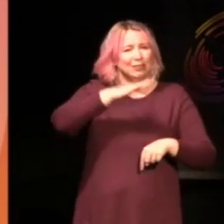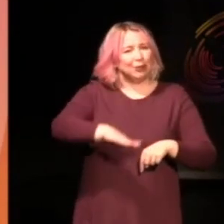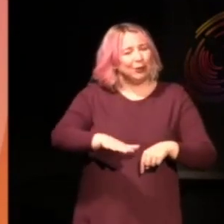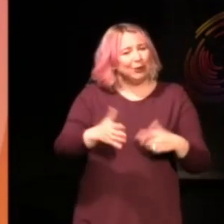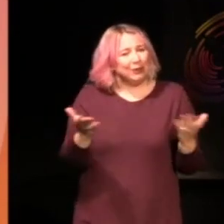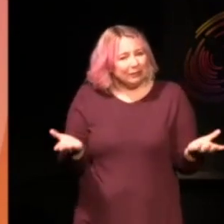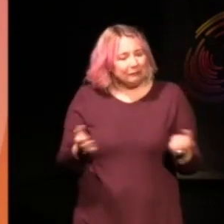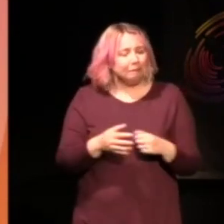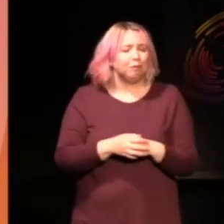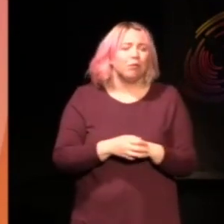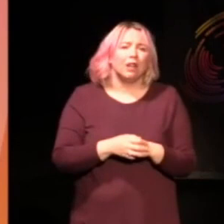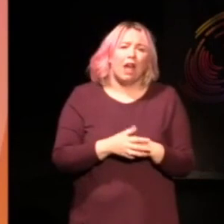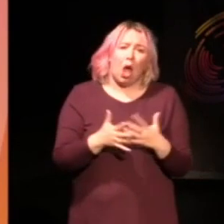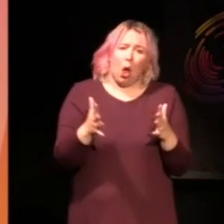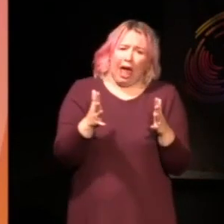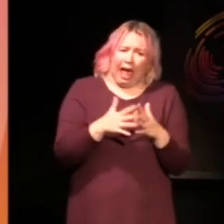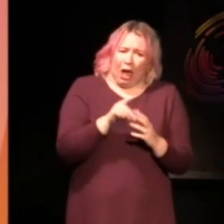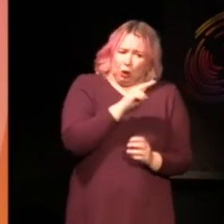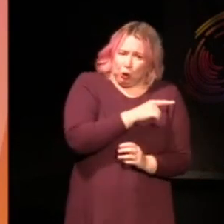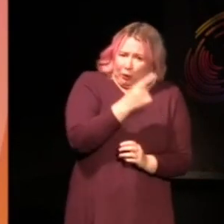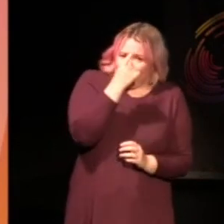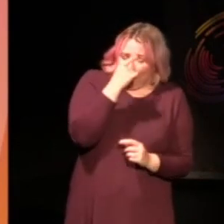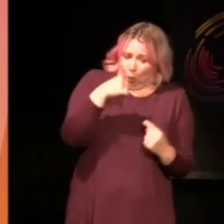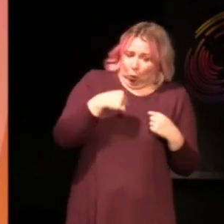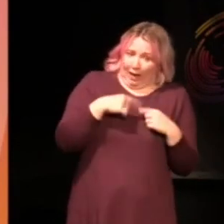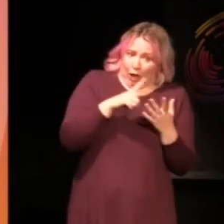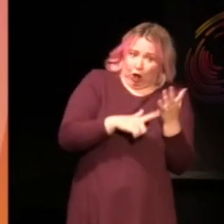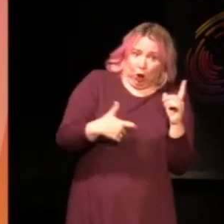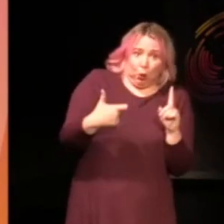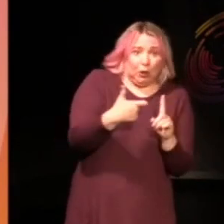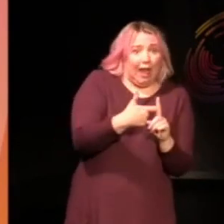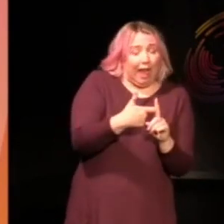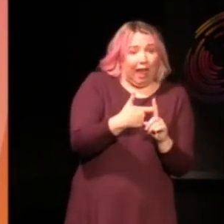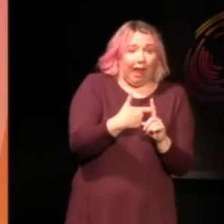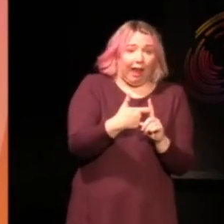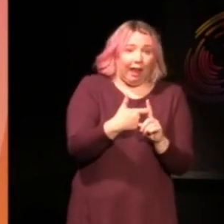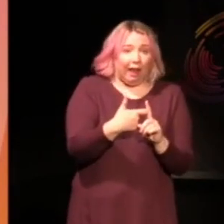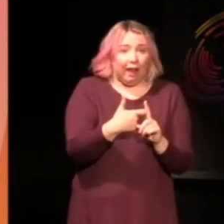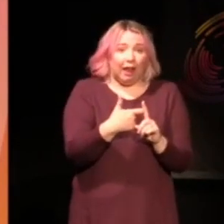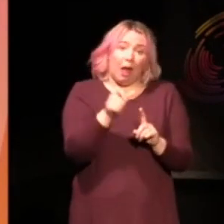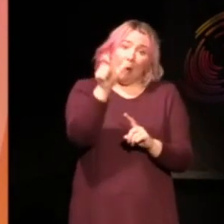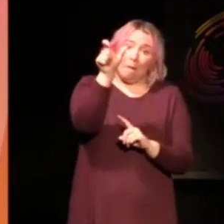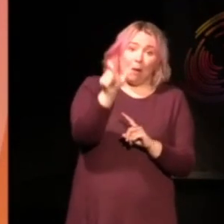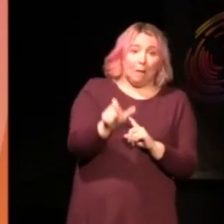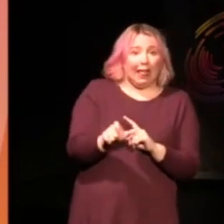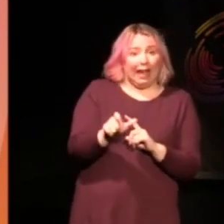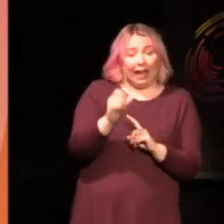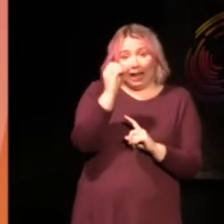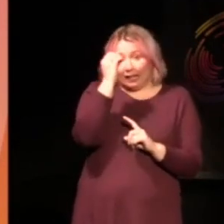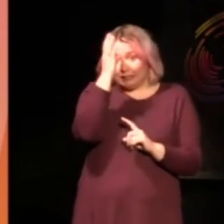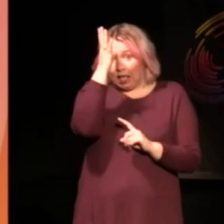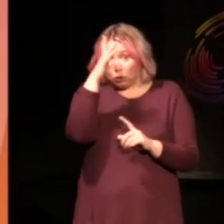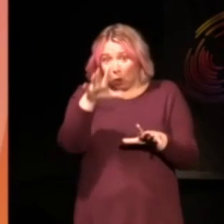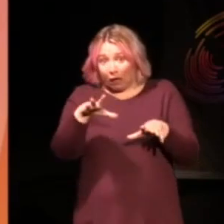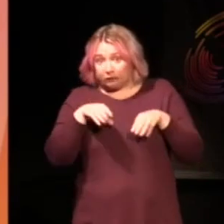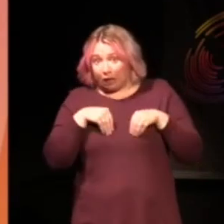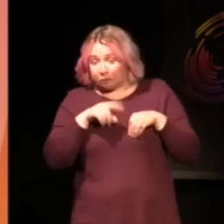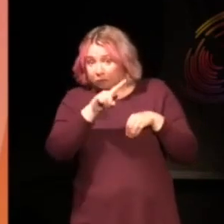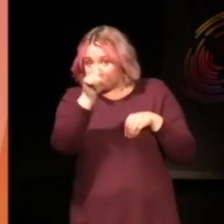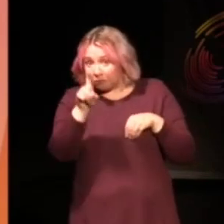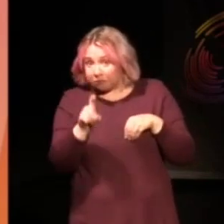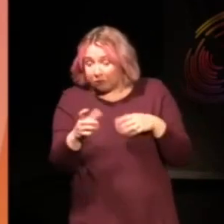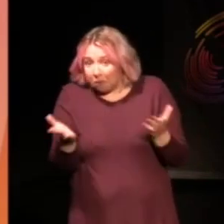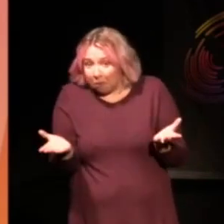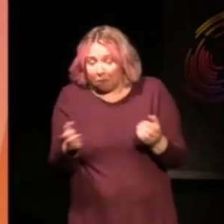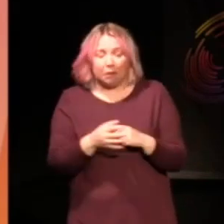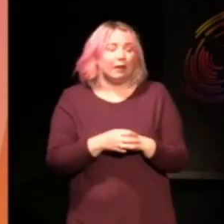that we in this country are dealing with the idea of the public intellectual, if you like? It's a bit tricky. I